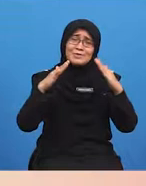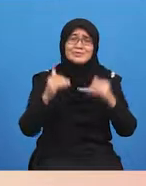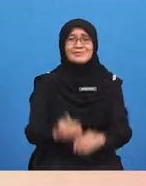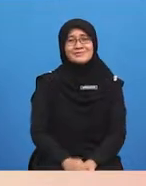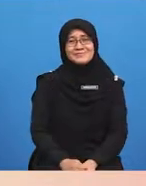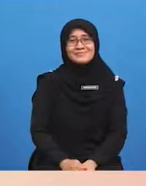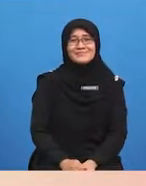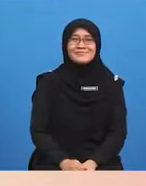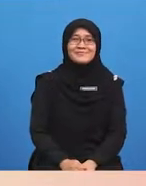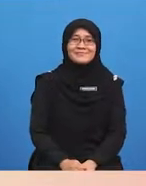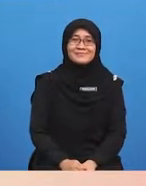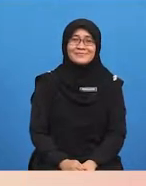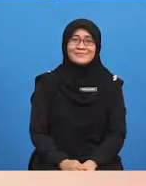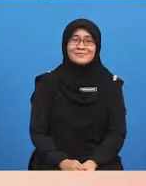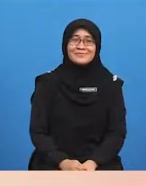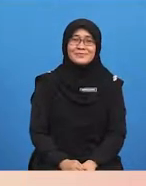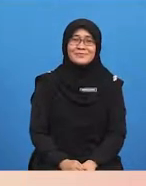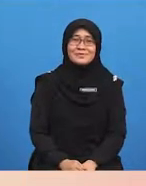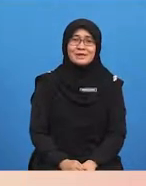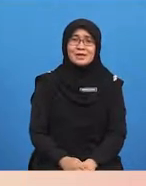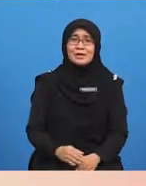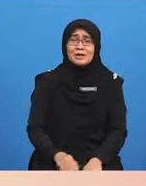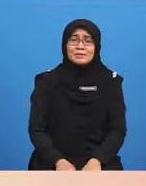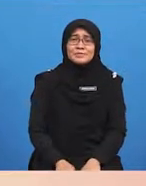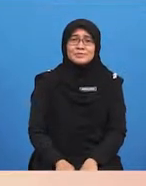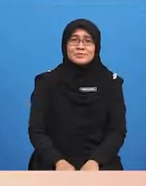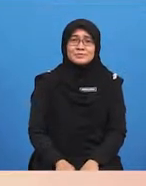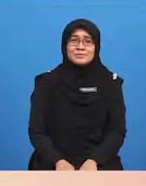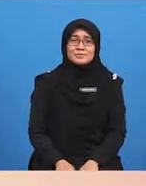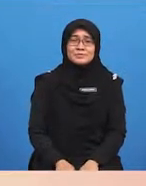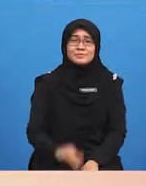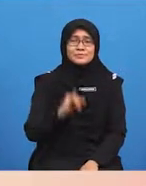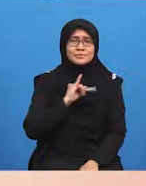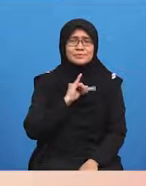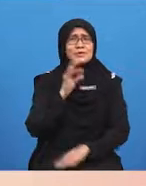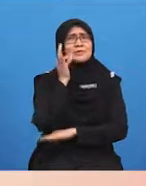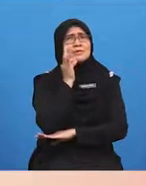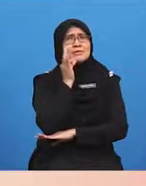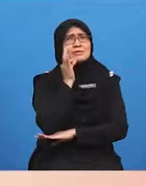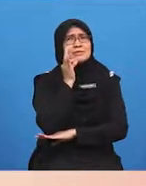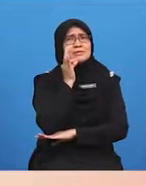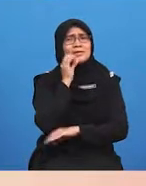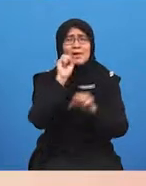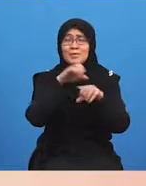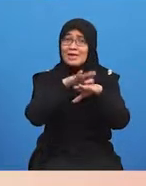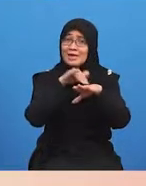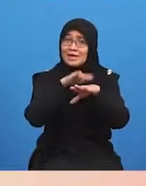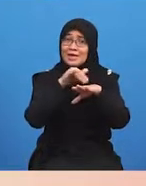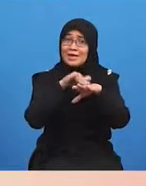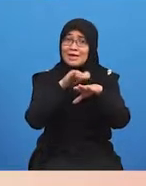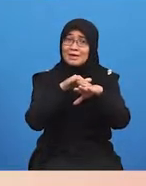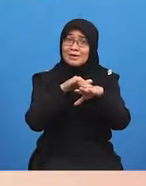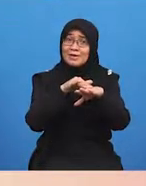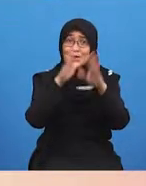I don't know. I suppose you have to call someone to take those